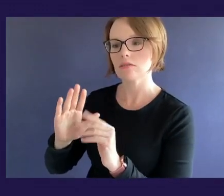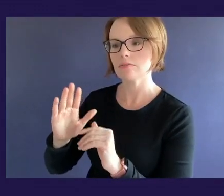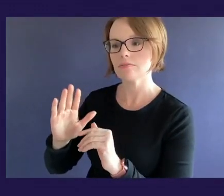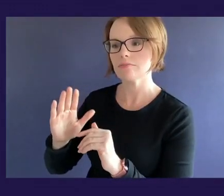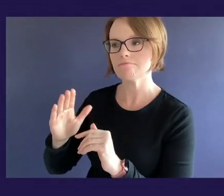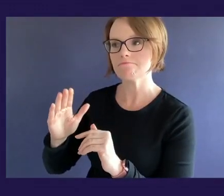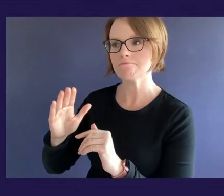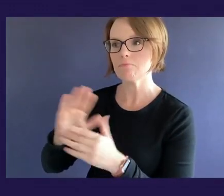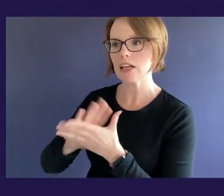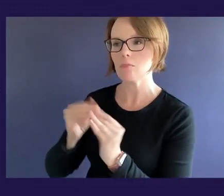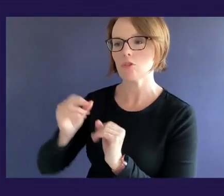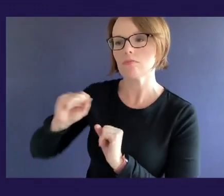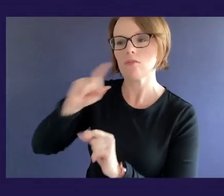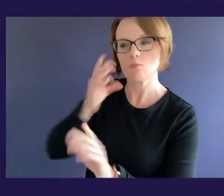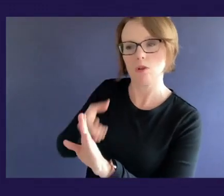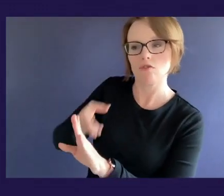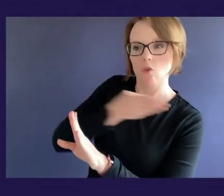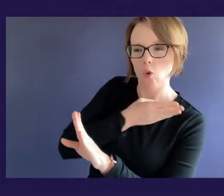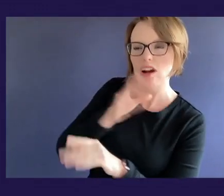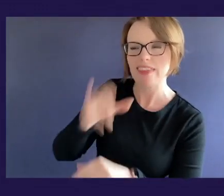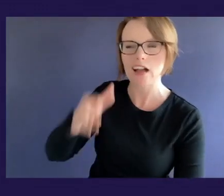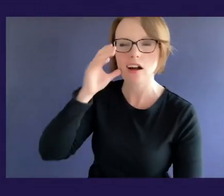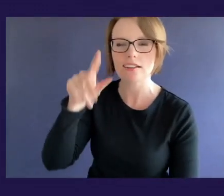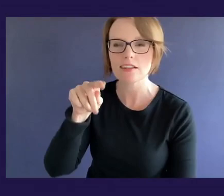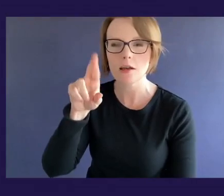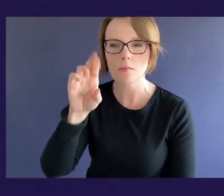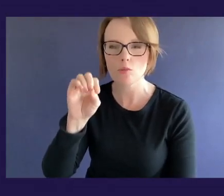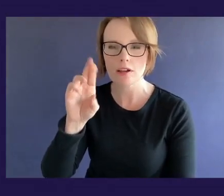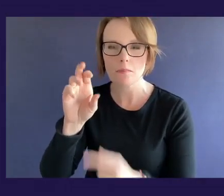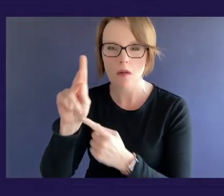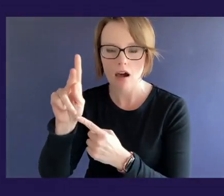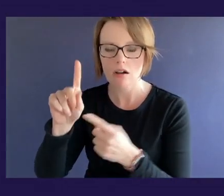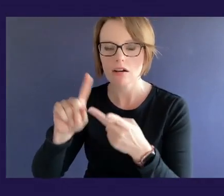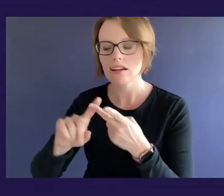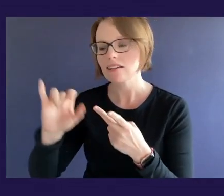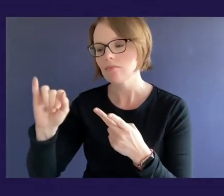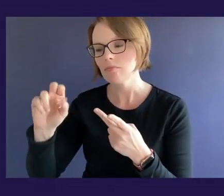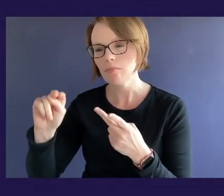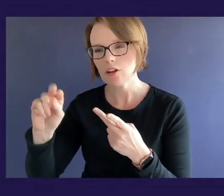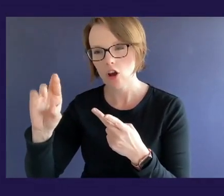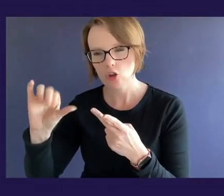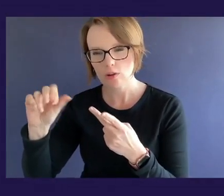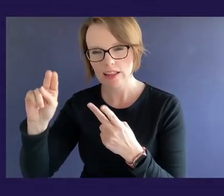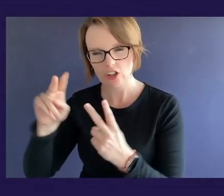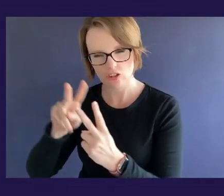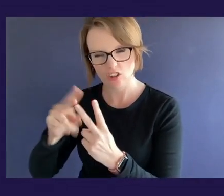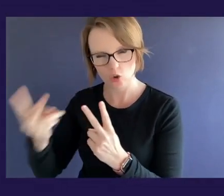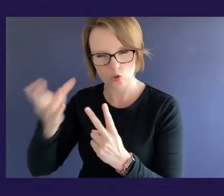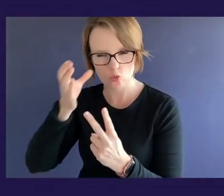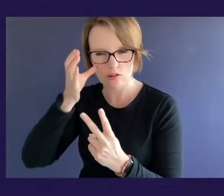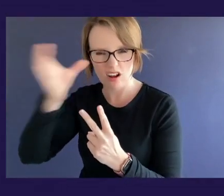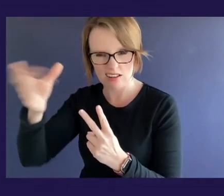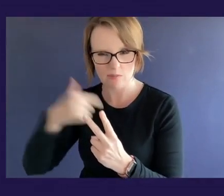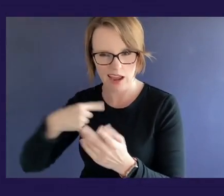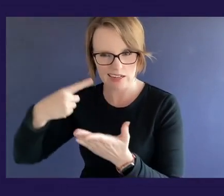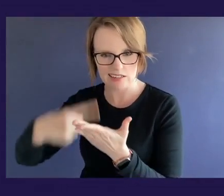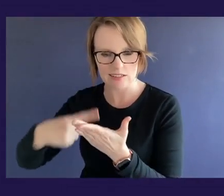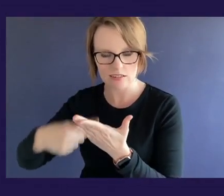tested experimentally, but I think it's a little bit difficult to translate that into the real world because those experiments are so kind